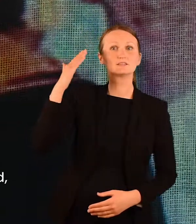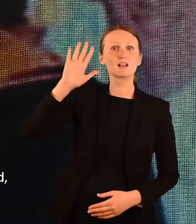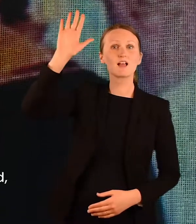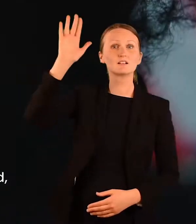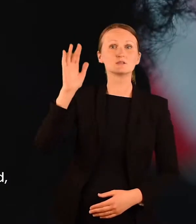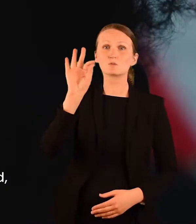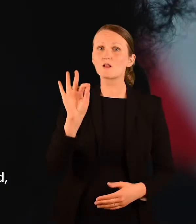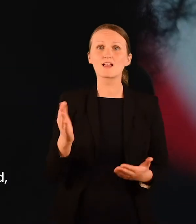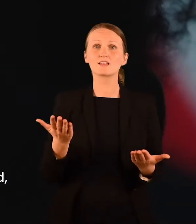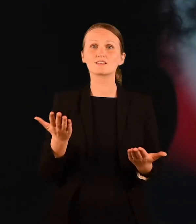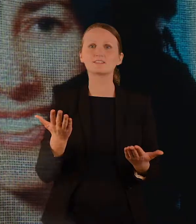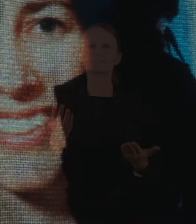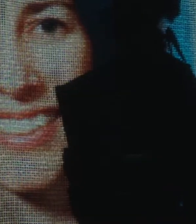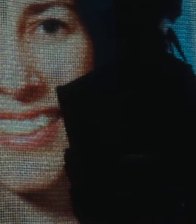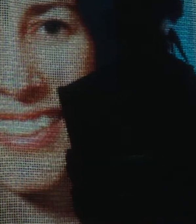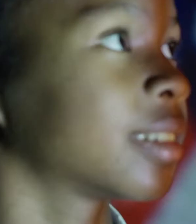When she raised her hand,